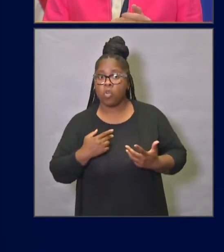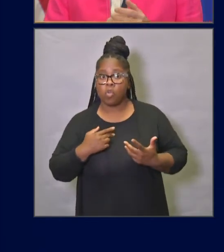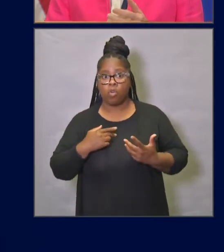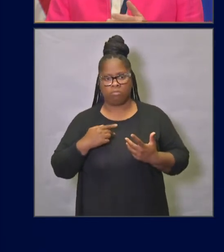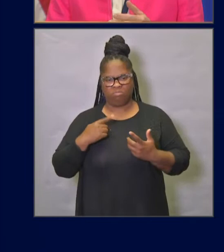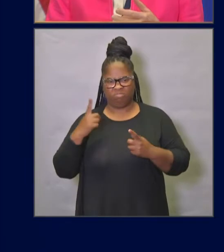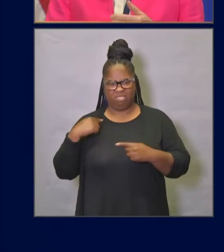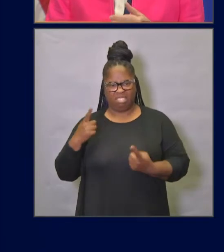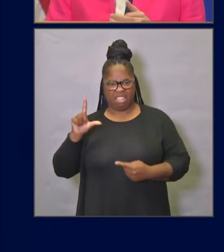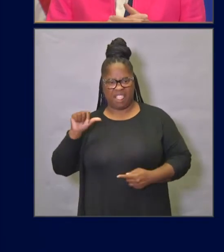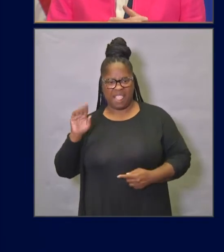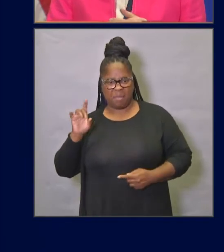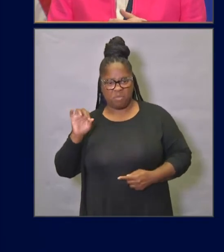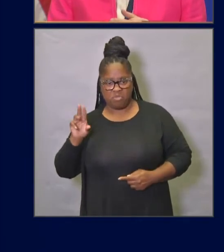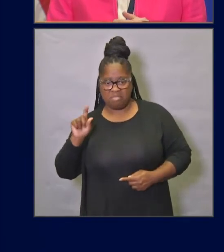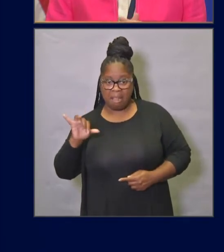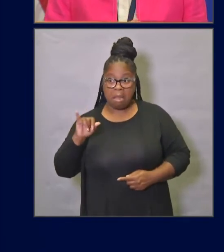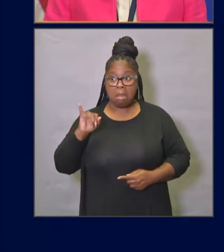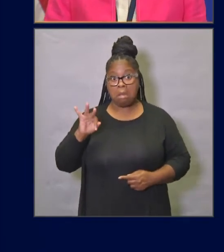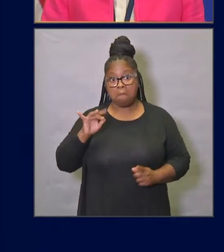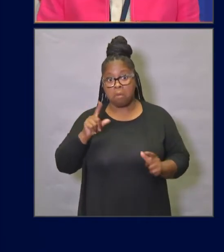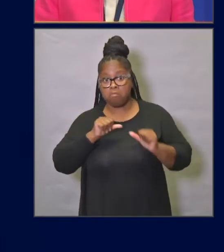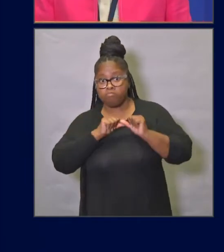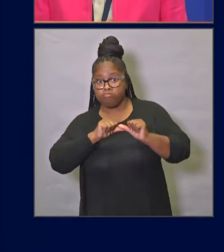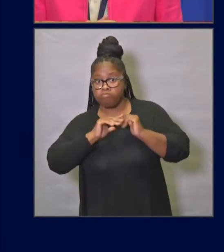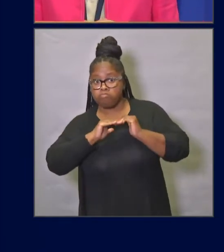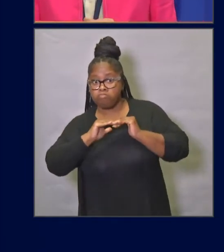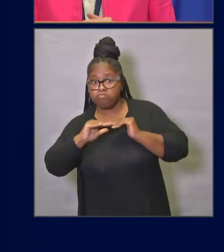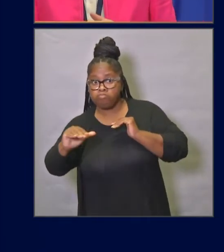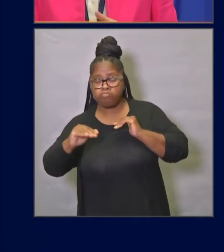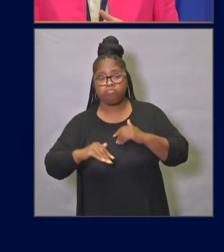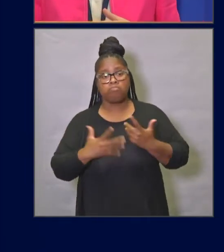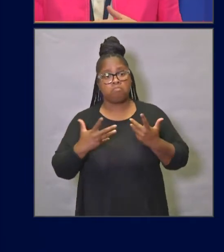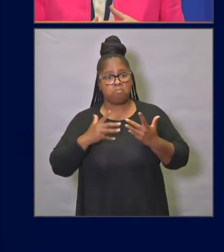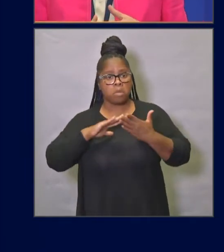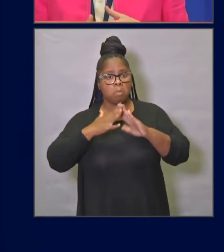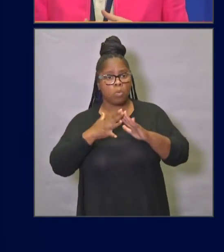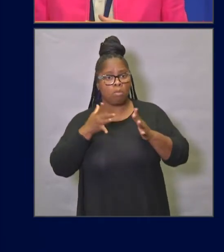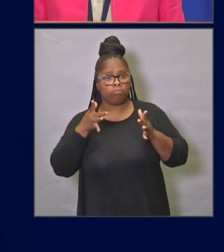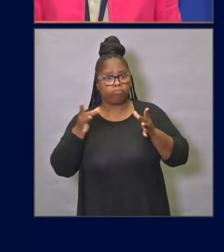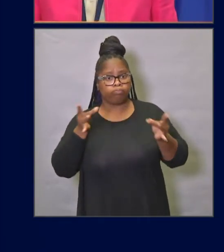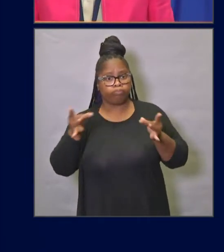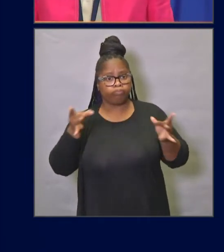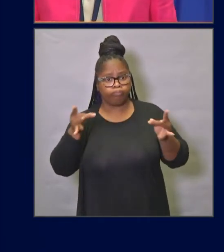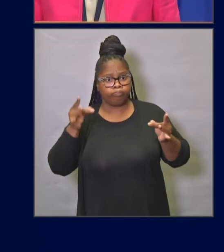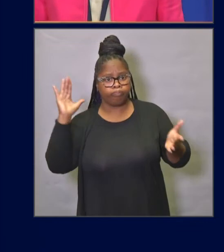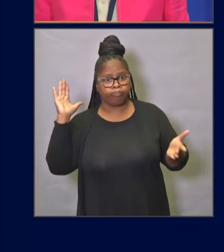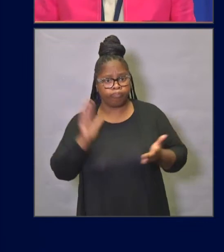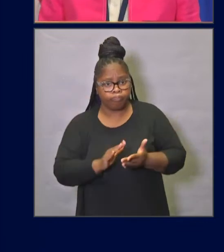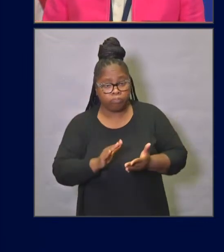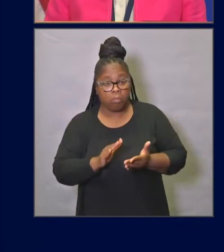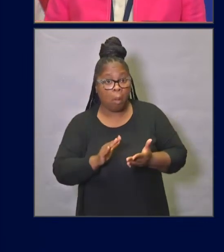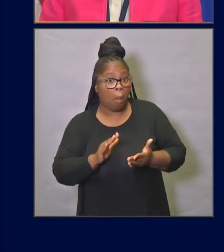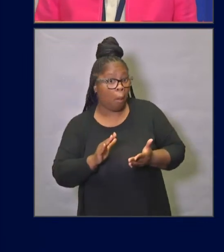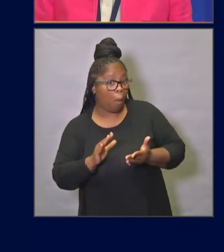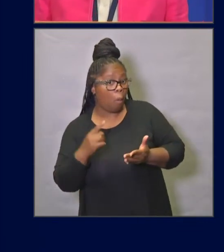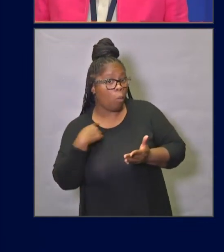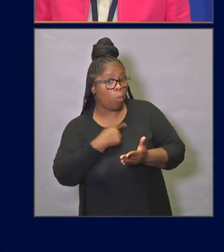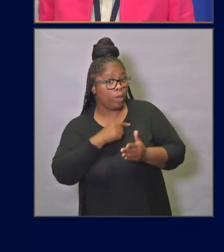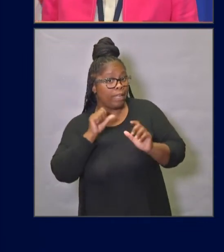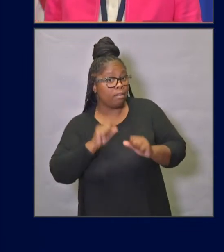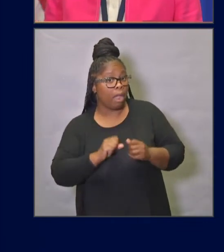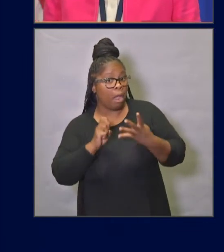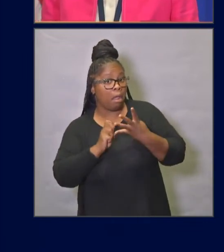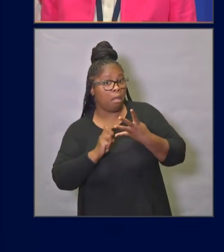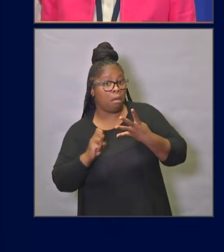Day, and we continue to reduce our rate of community transmission over the weeks ahead, we could enter Tier